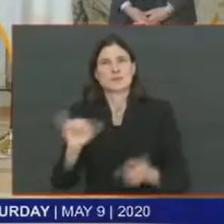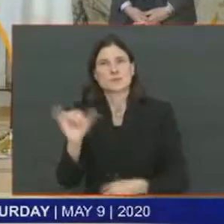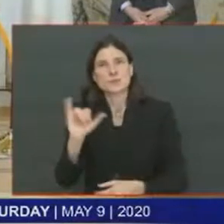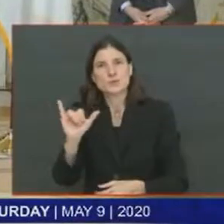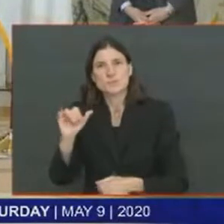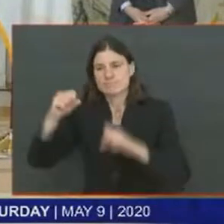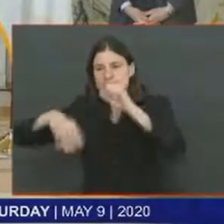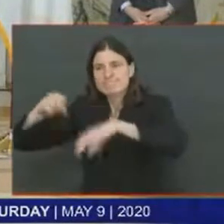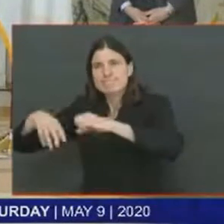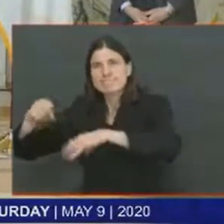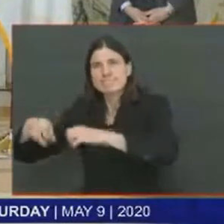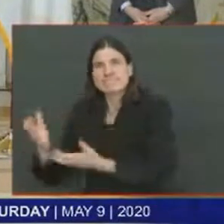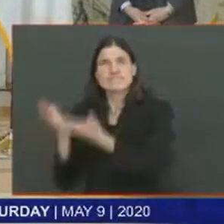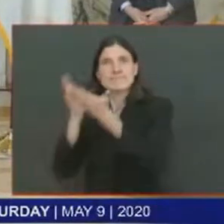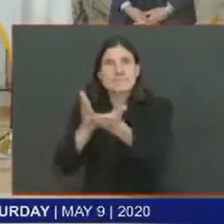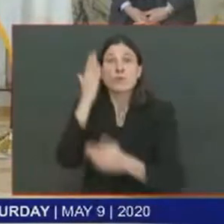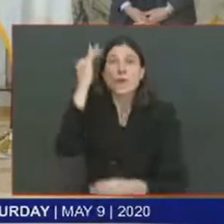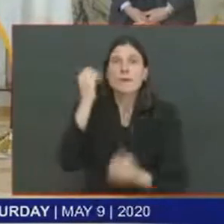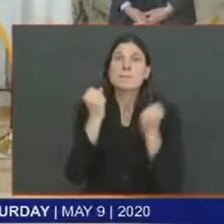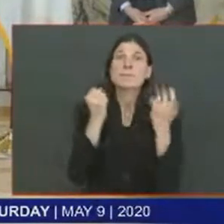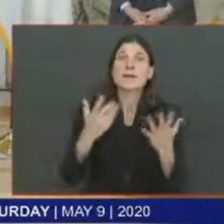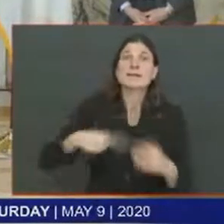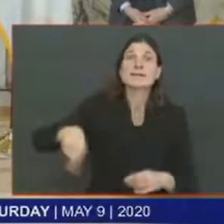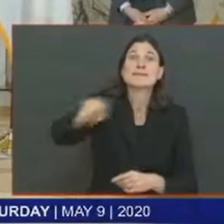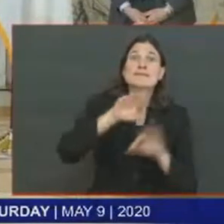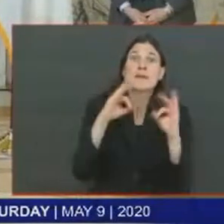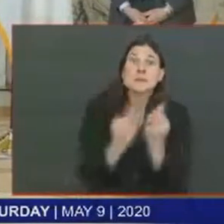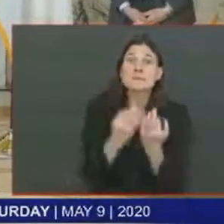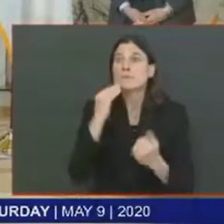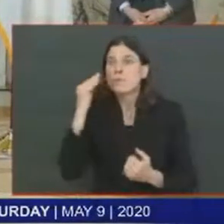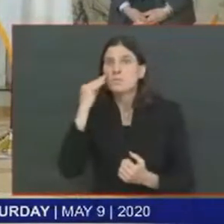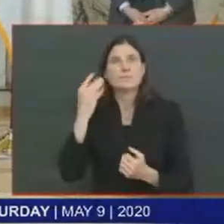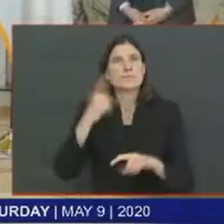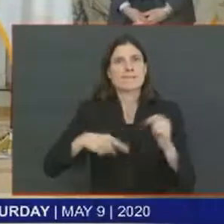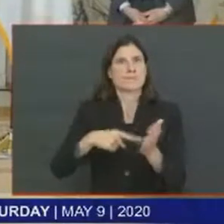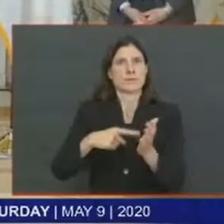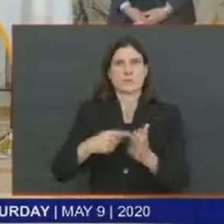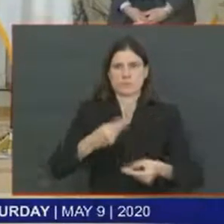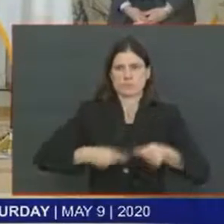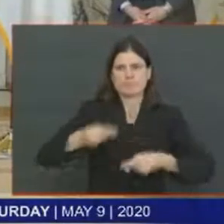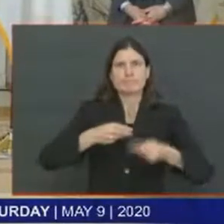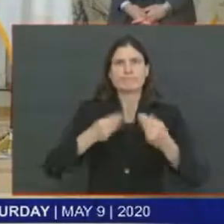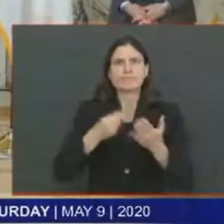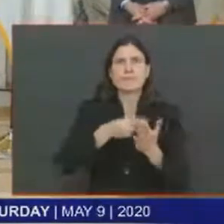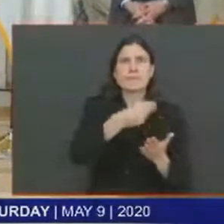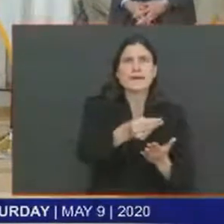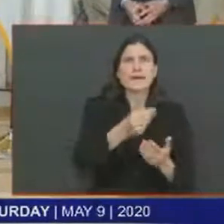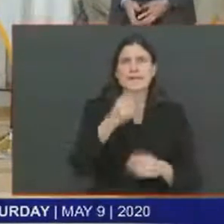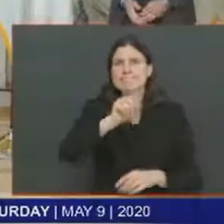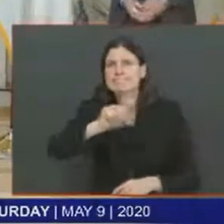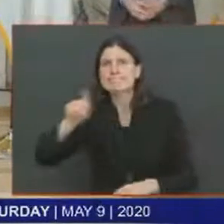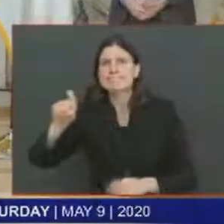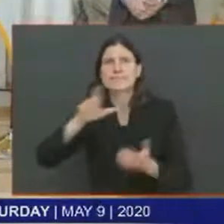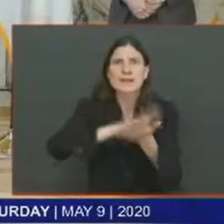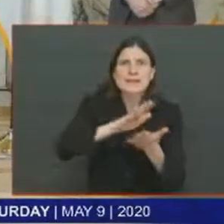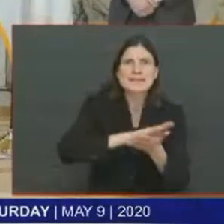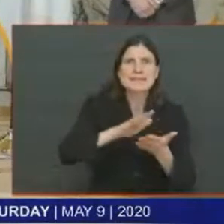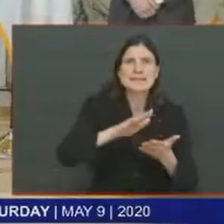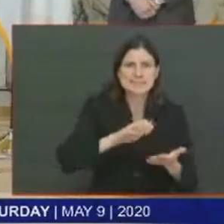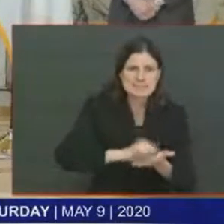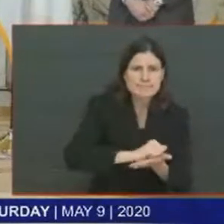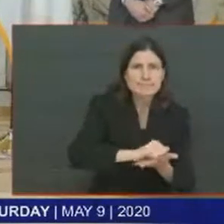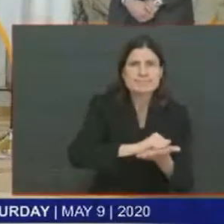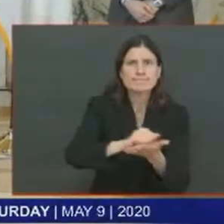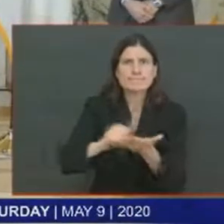essentials. You know, we are up here every day saying hand sanitizer, frequent cleaning of commonly used